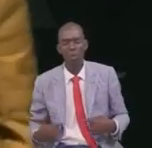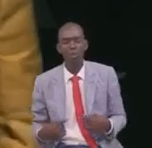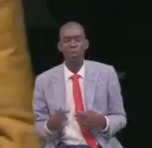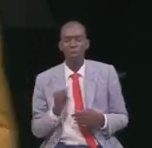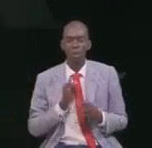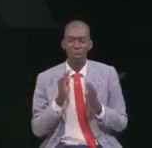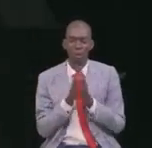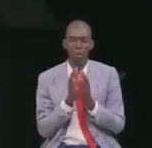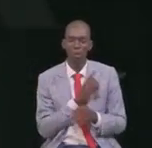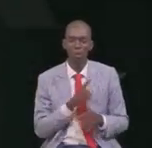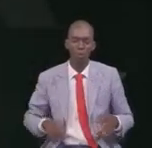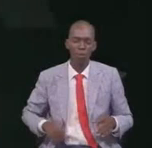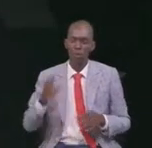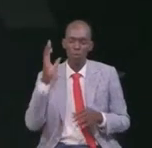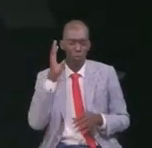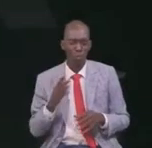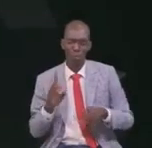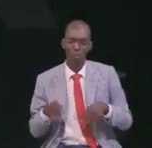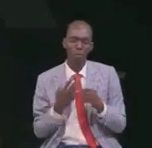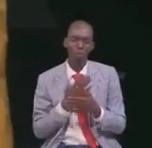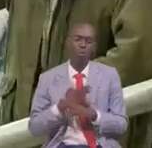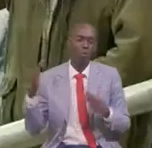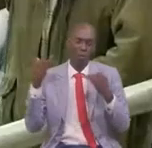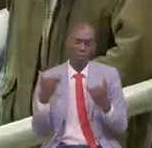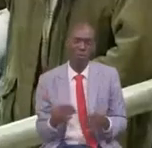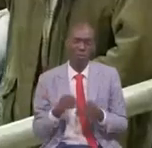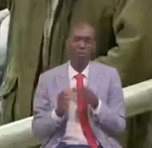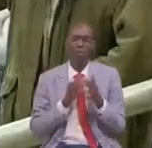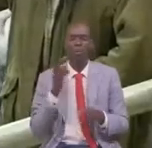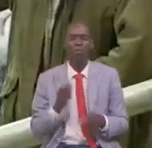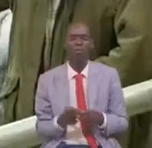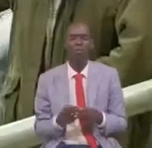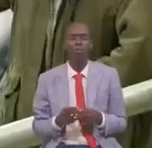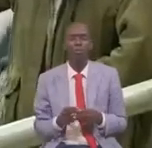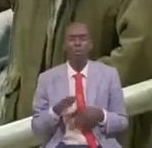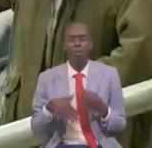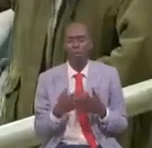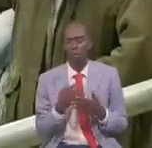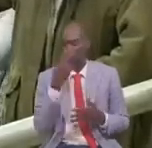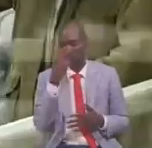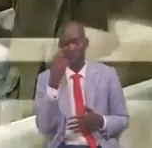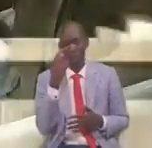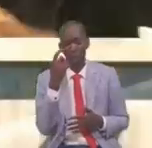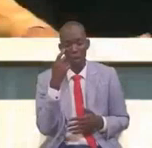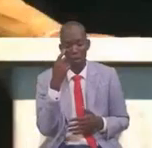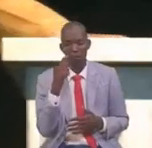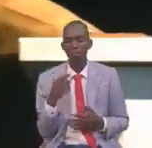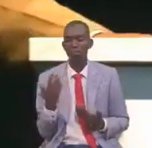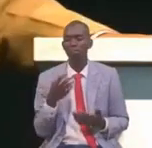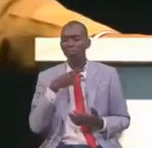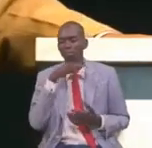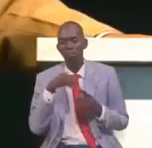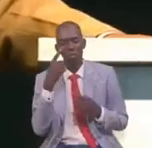pray, Lord, will vanish away now in Jesus' name. Those blind eyes, glaucoma,